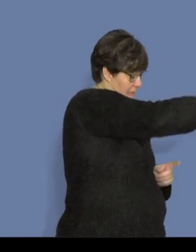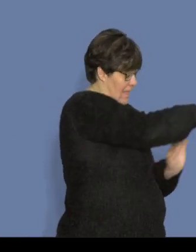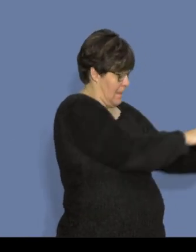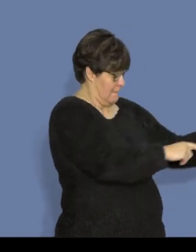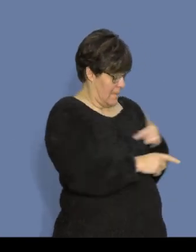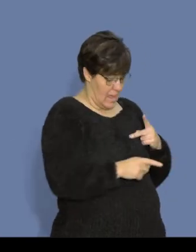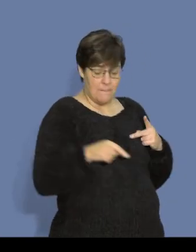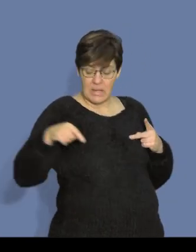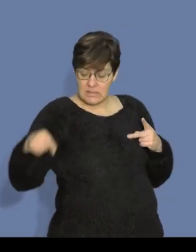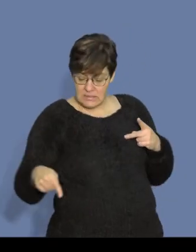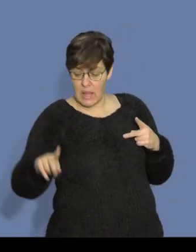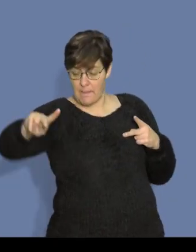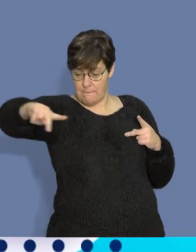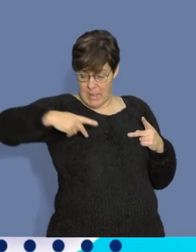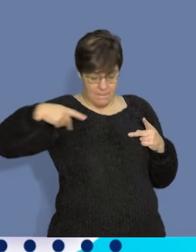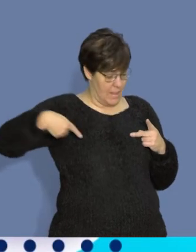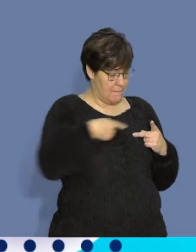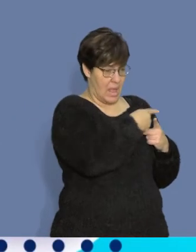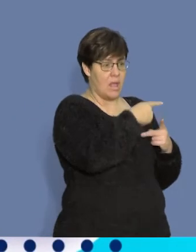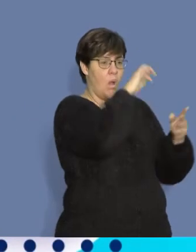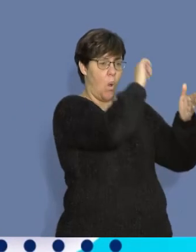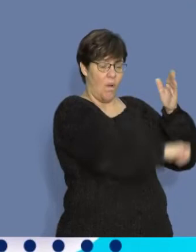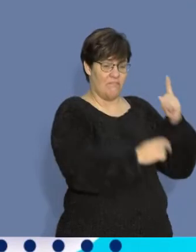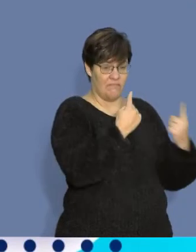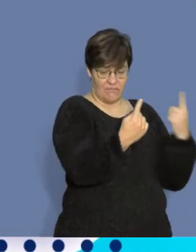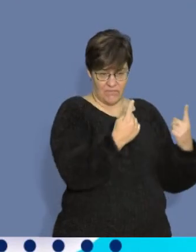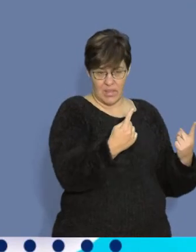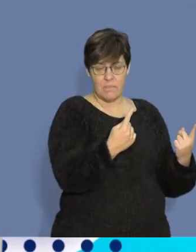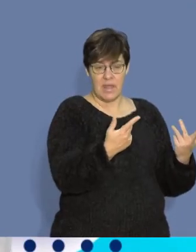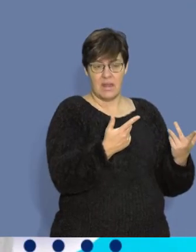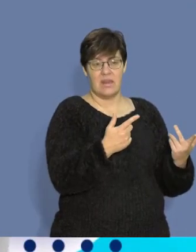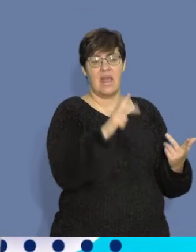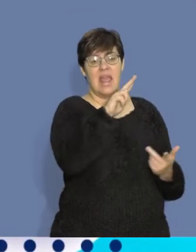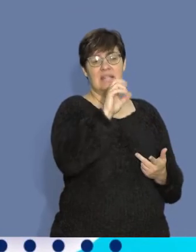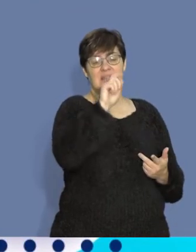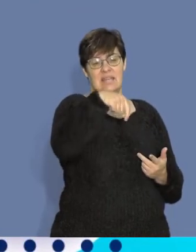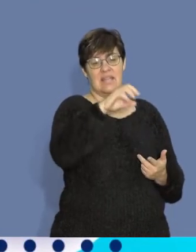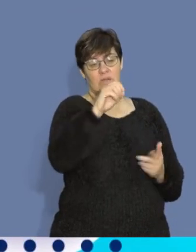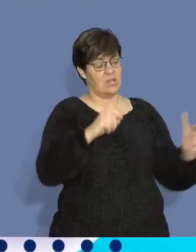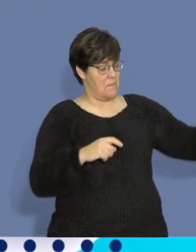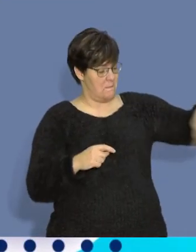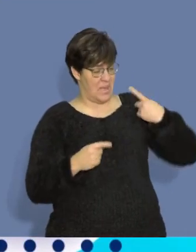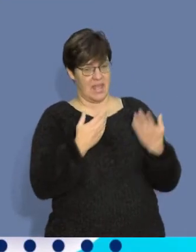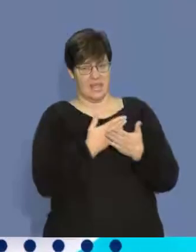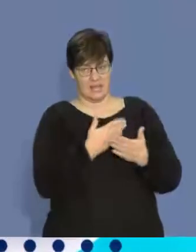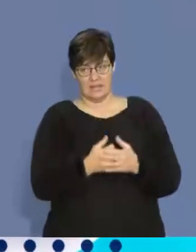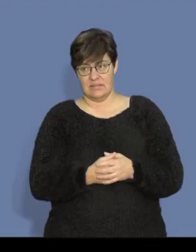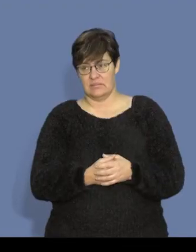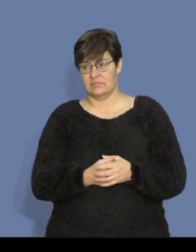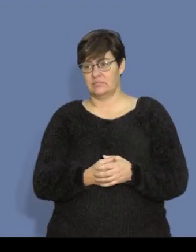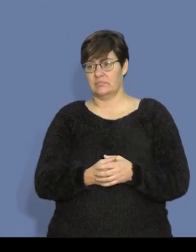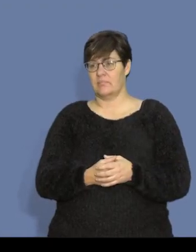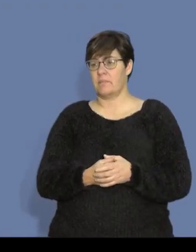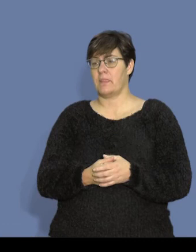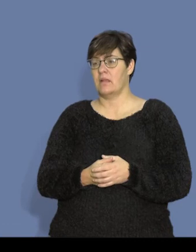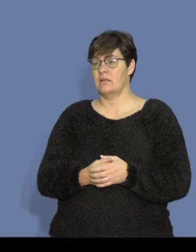Why? Because your input is greater than your output. But the example that we were doing, where we had our output